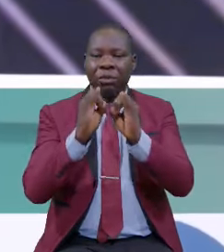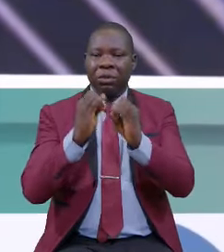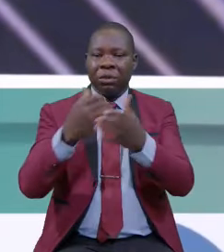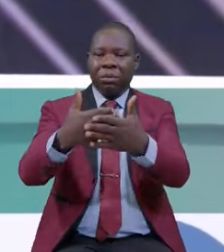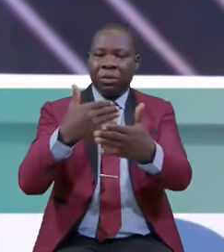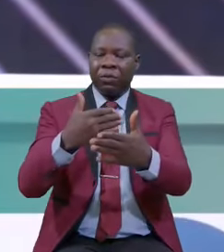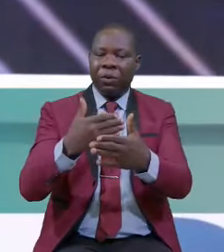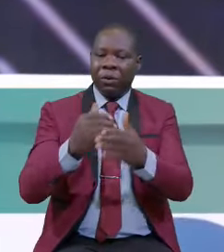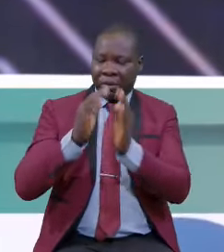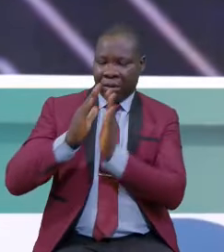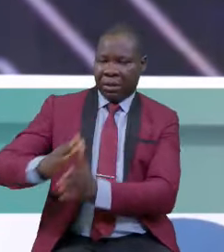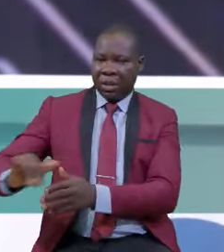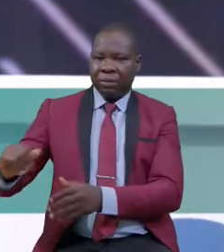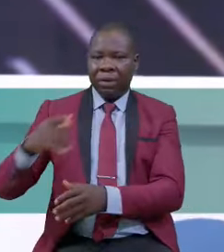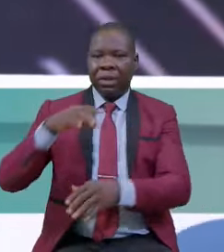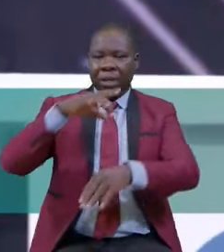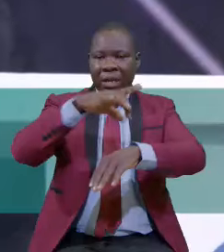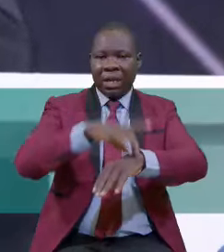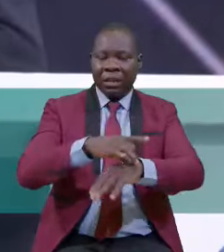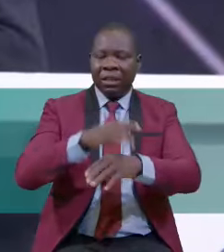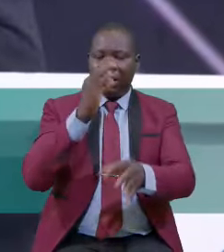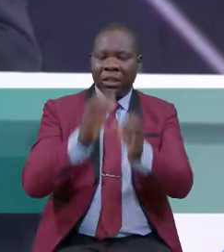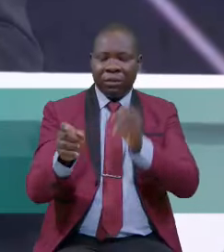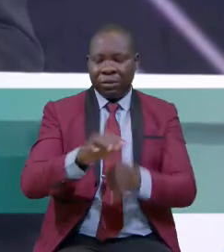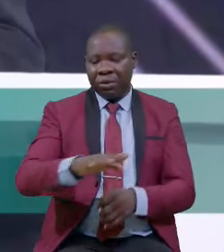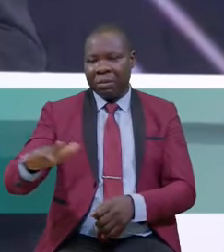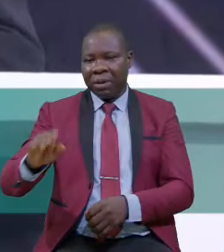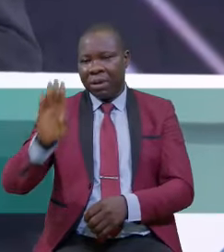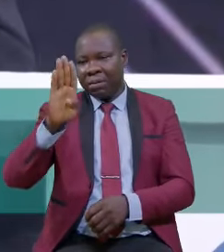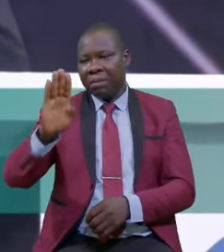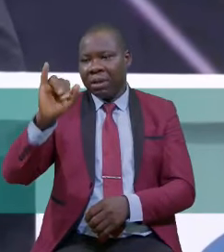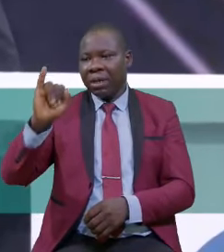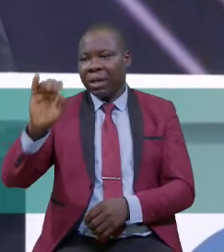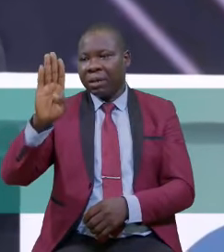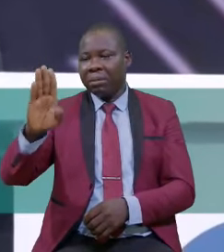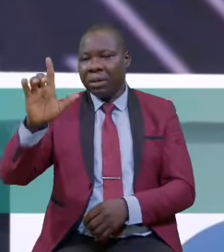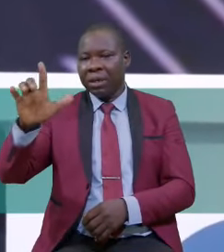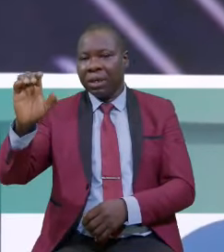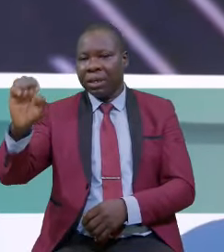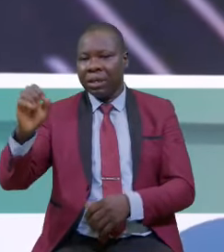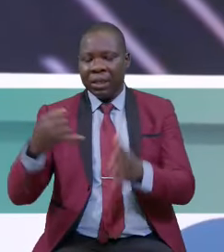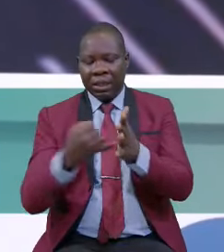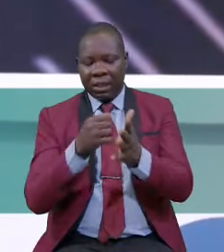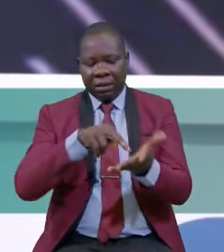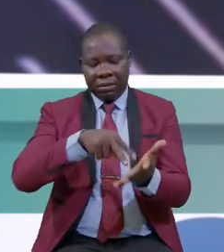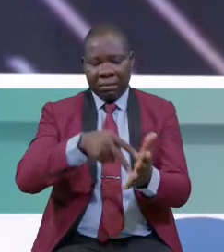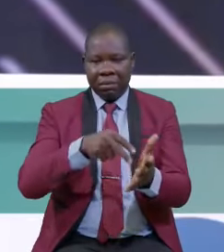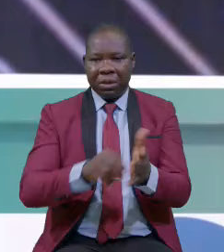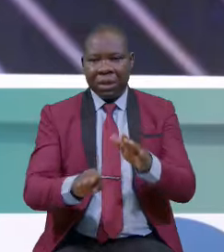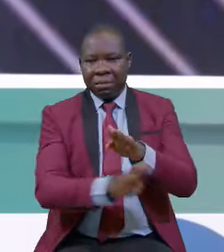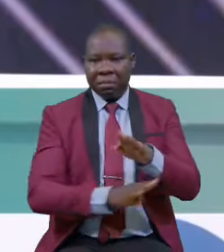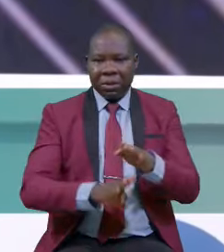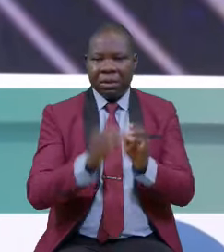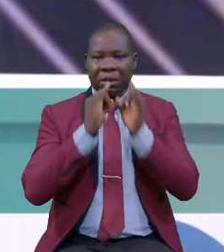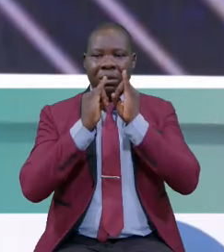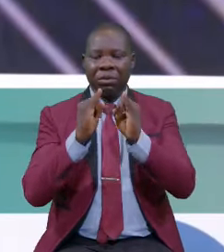B-I-B-L-E. It is basic instruction before leaving earth. Number two, the Bible